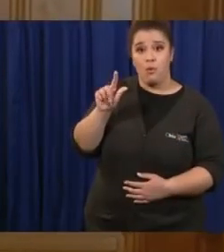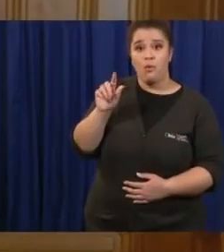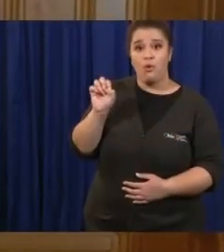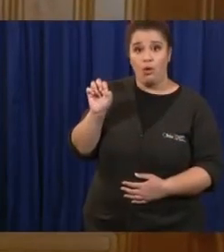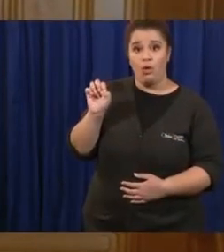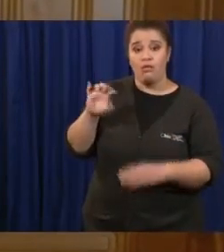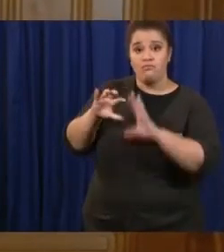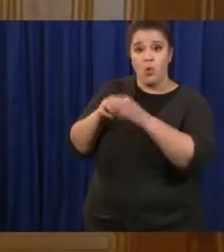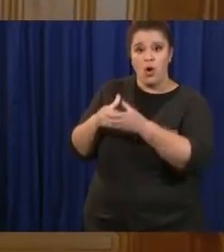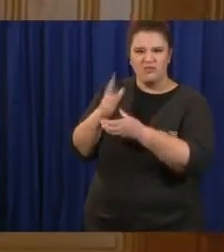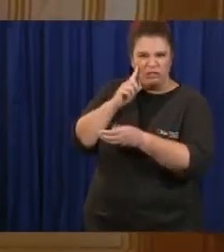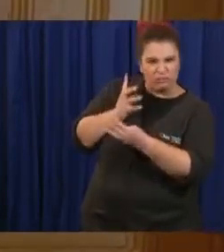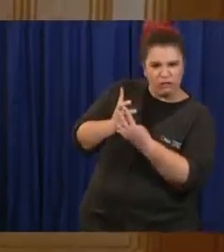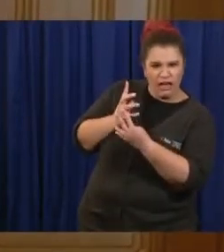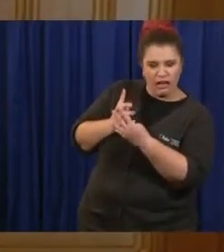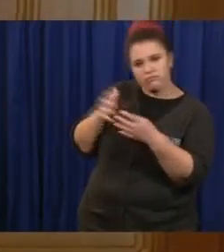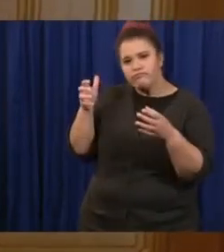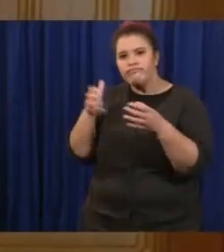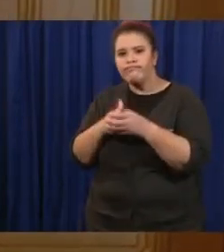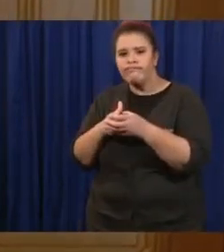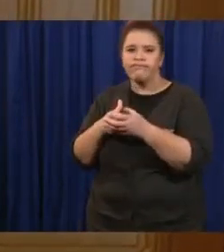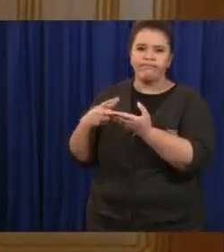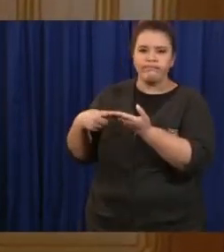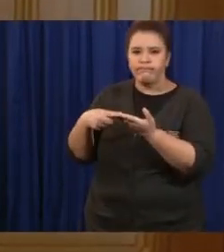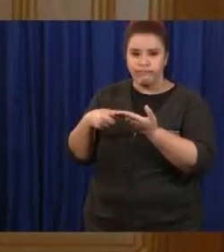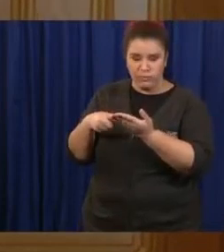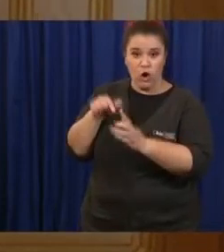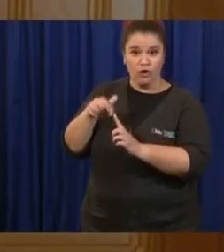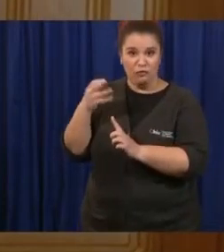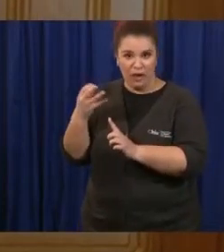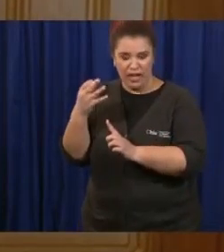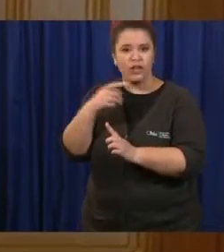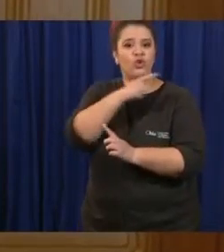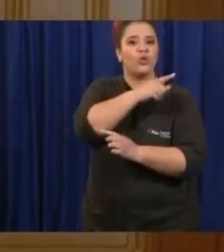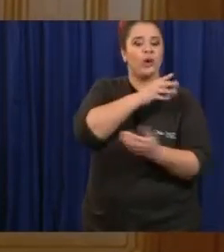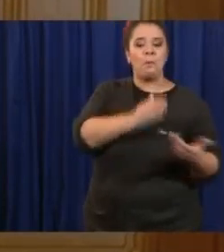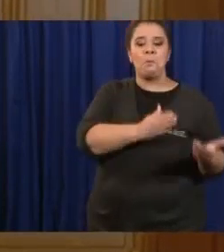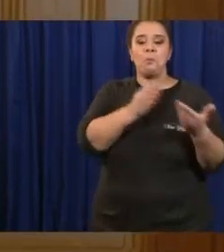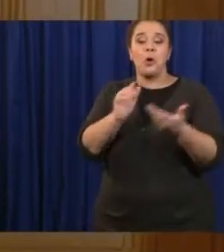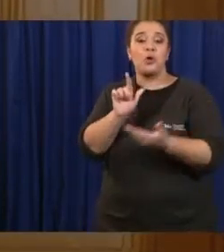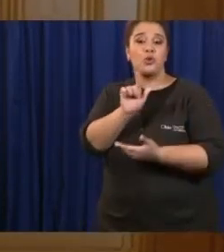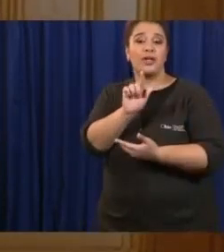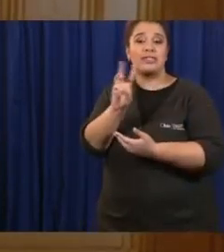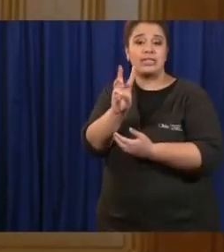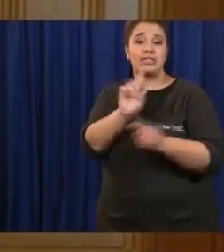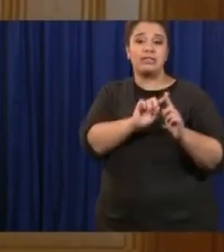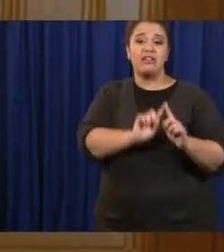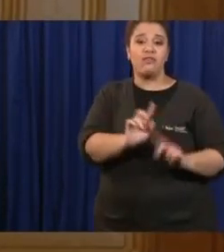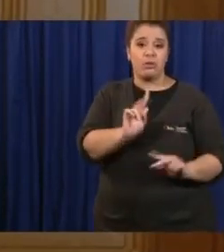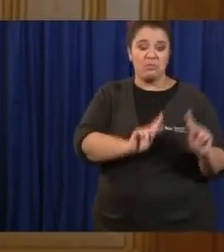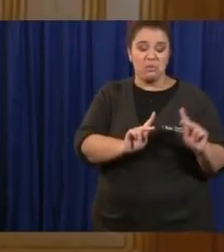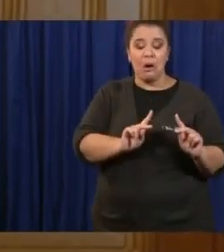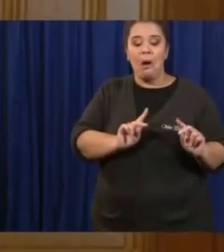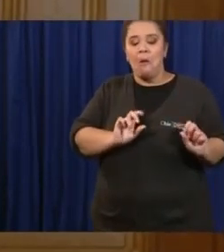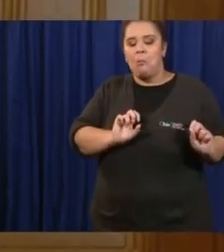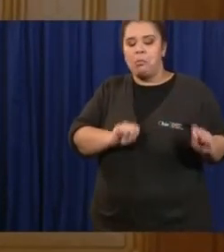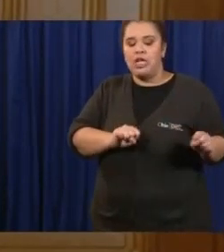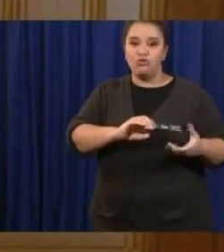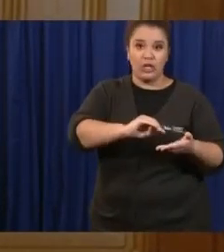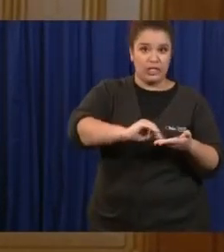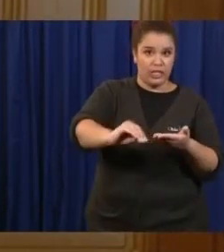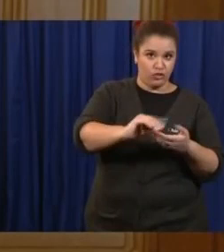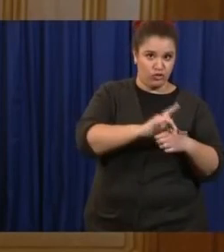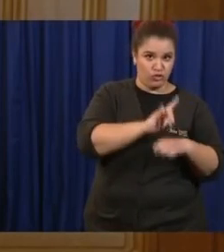weekend on Friday to start considering the 26 cases that you've identified for potential releases, will the board be